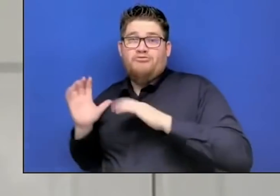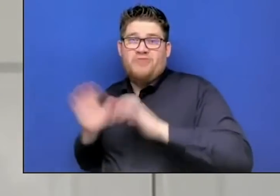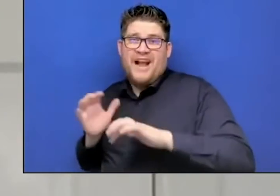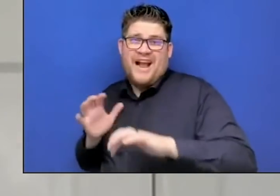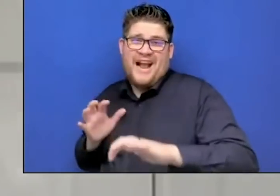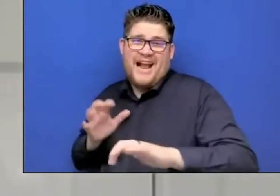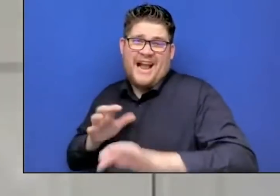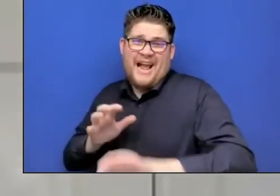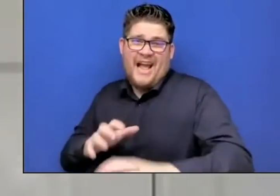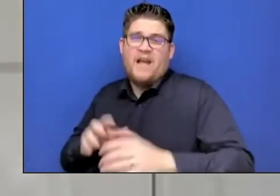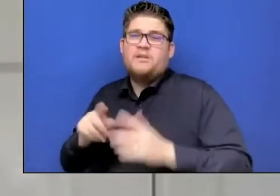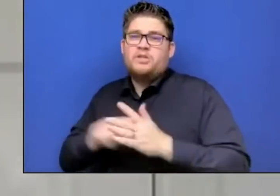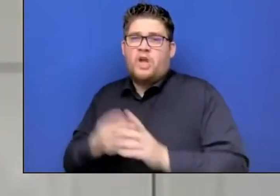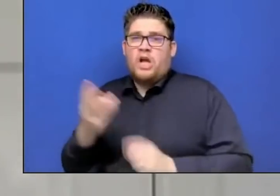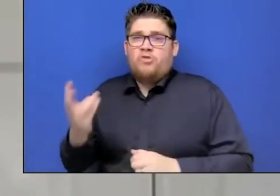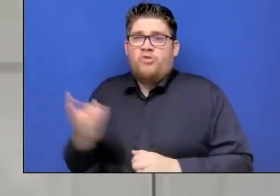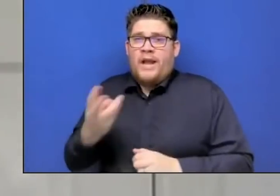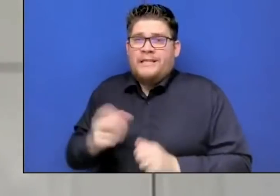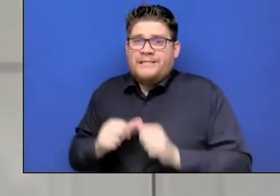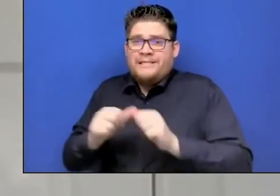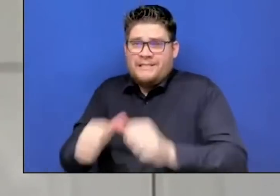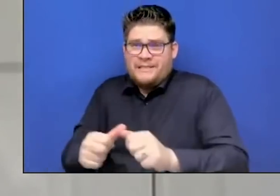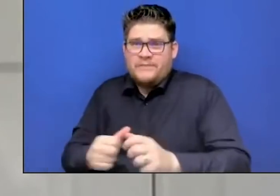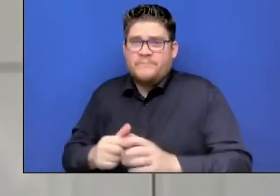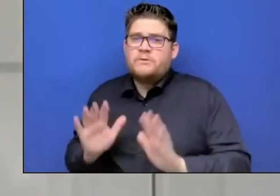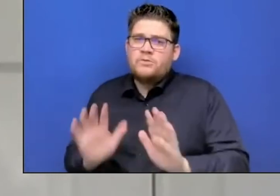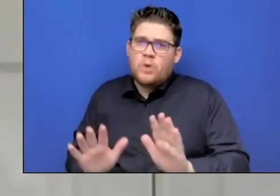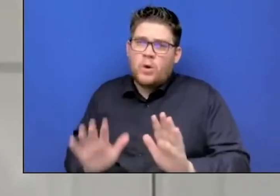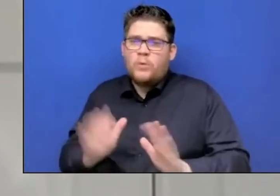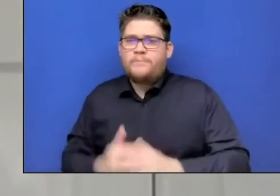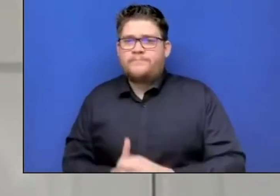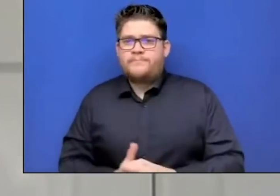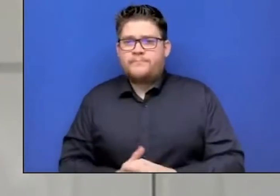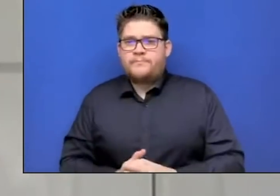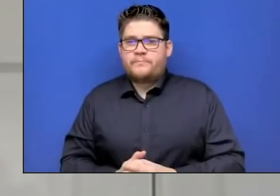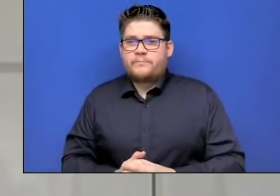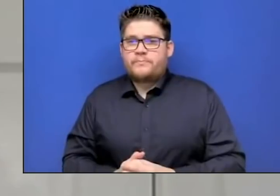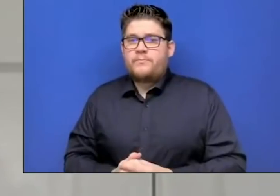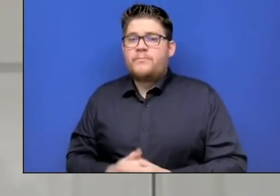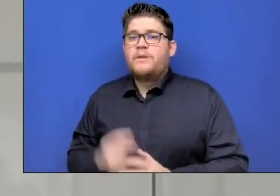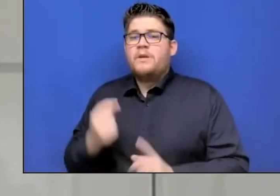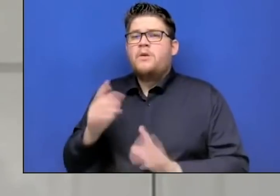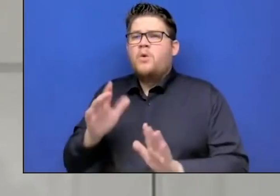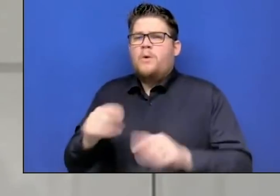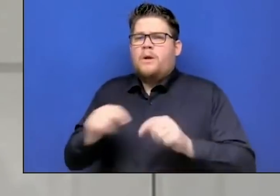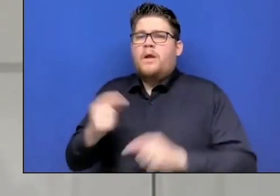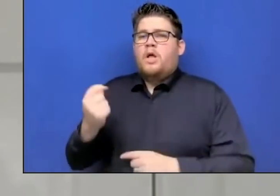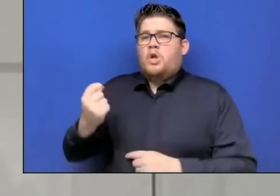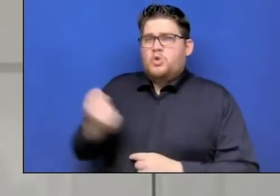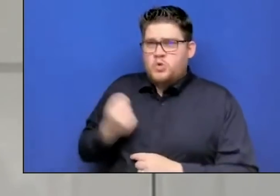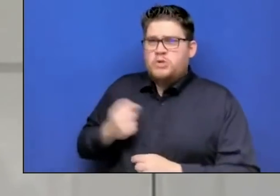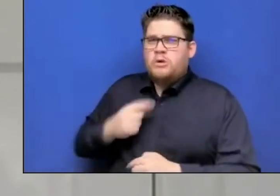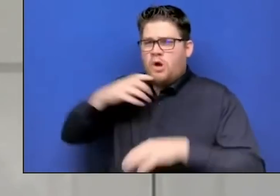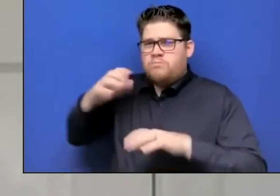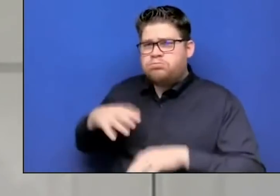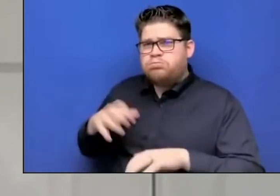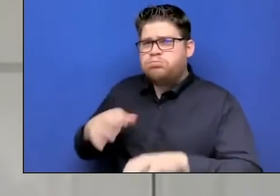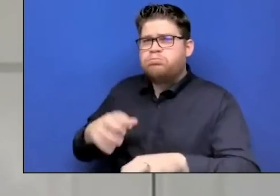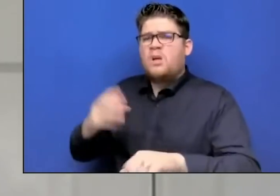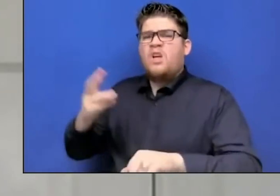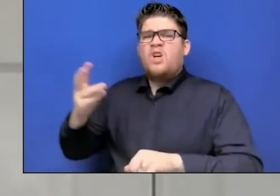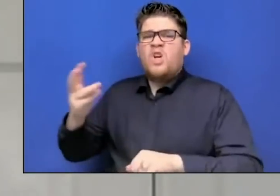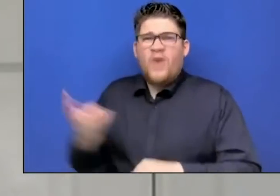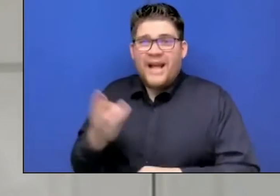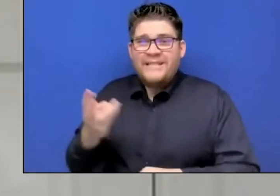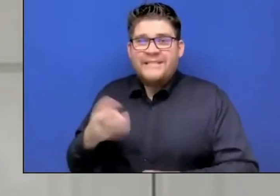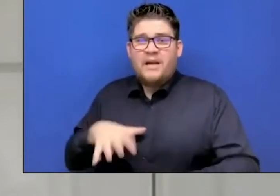Wednesday. Through Wednesday, with risks for severe flooding on the coastal areas of the Central